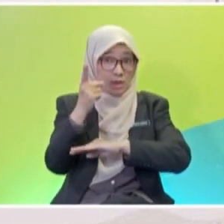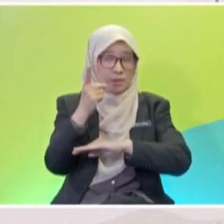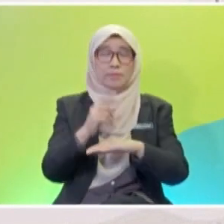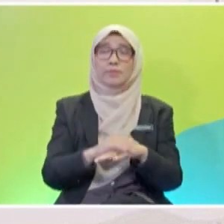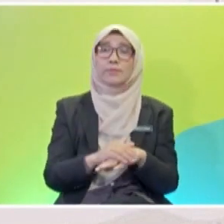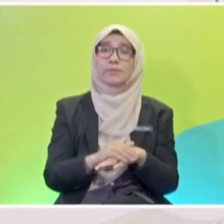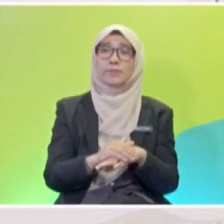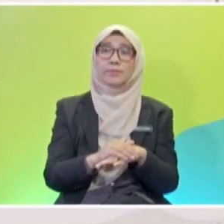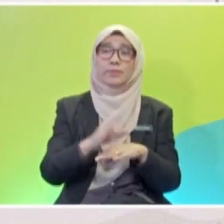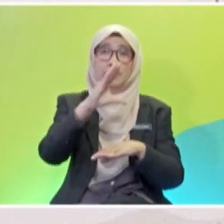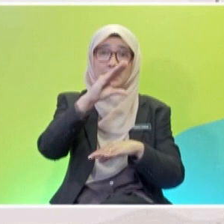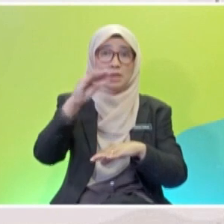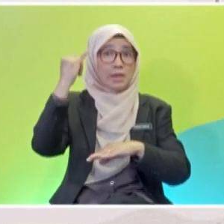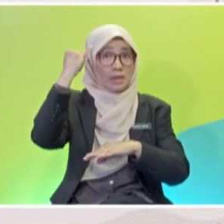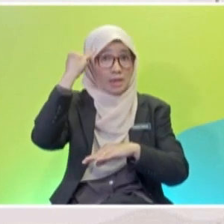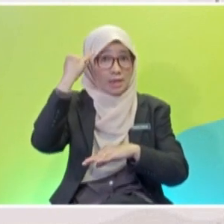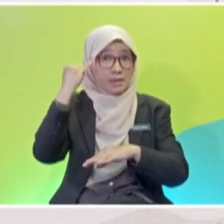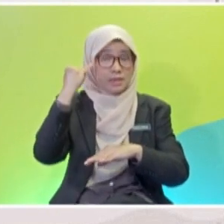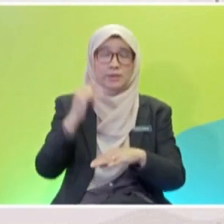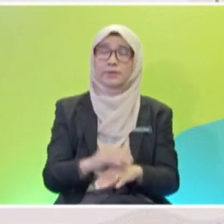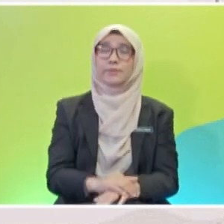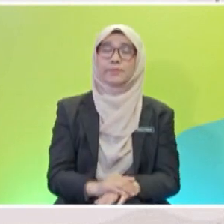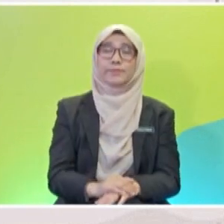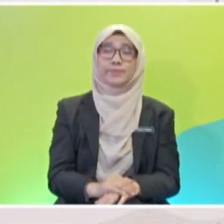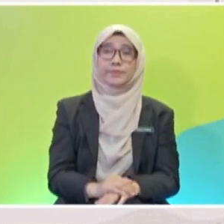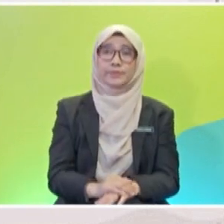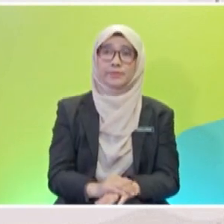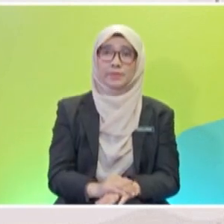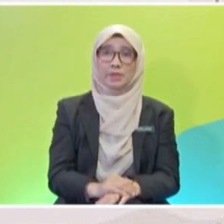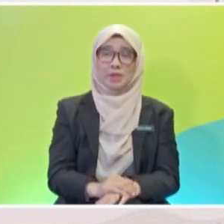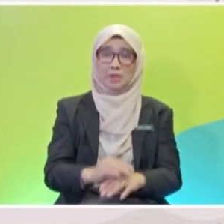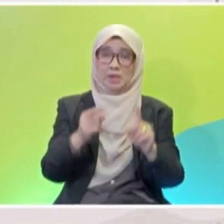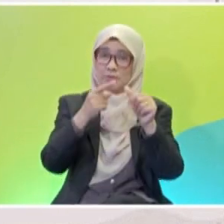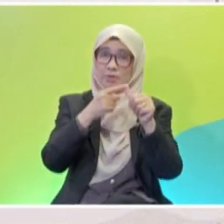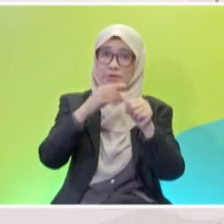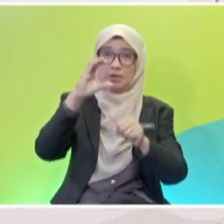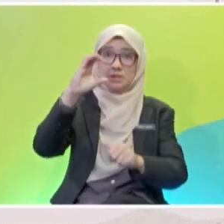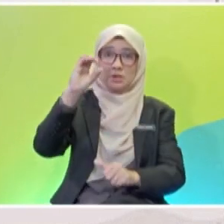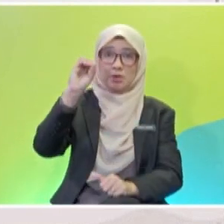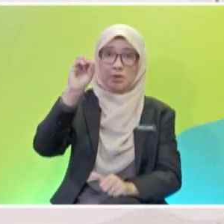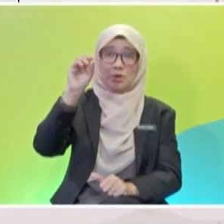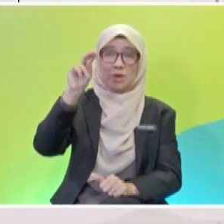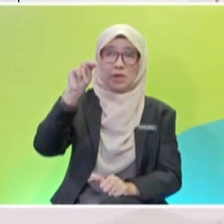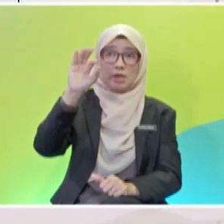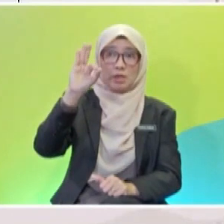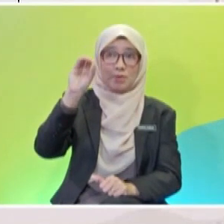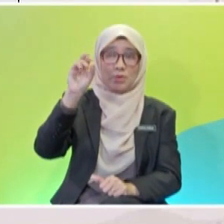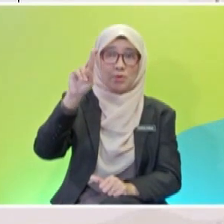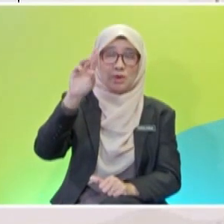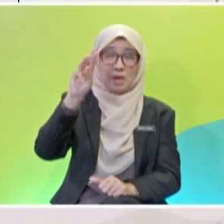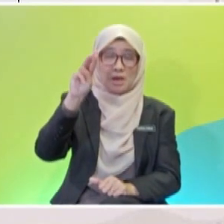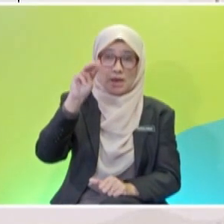about photo manipulation. Okay. And the six words are conform, take off, bend the